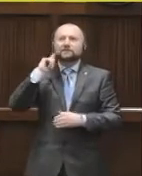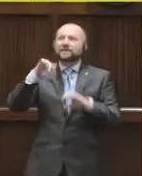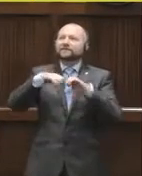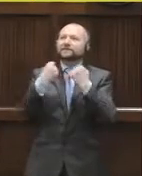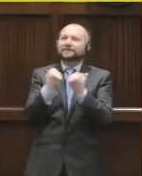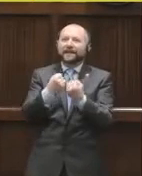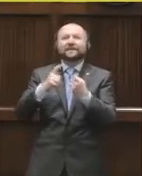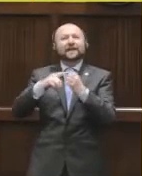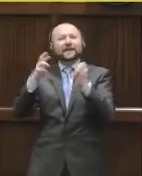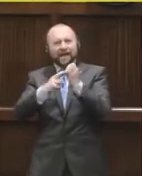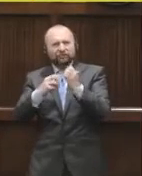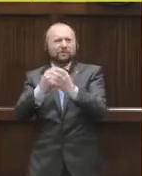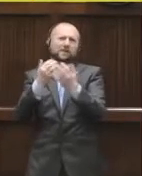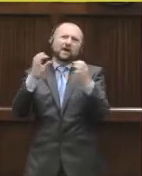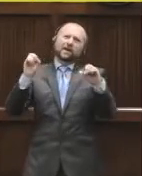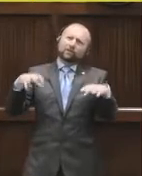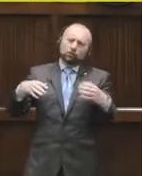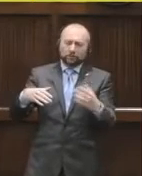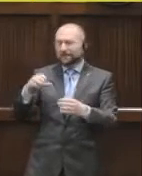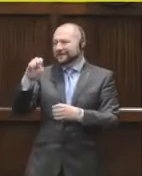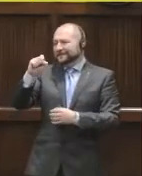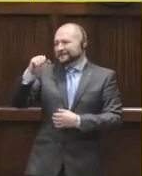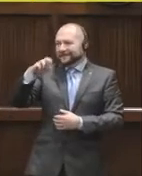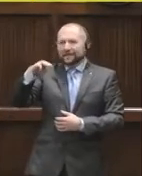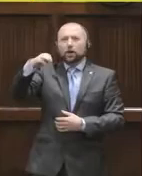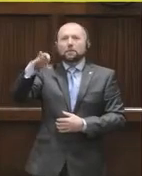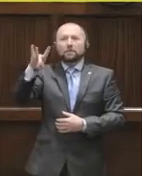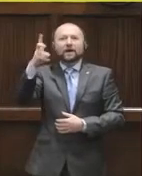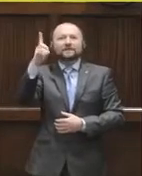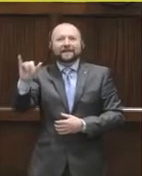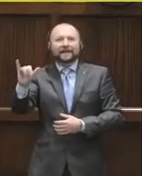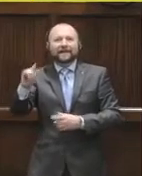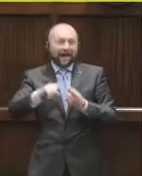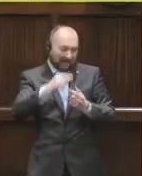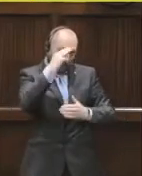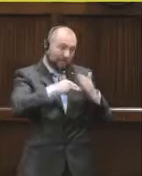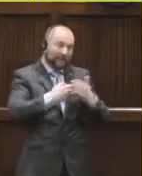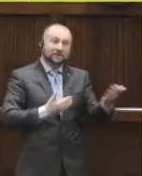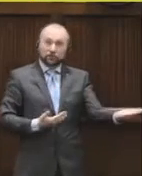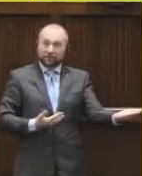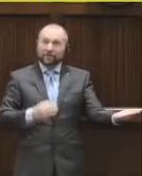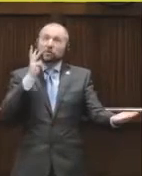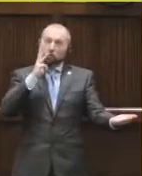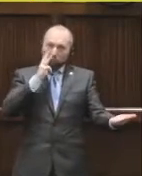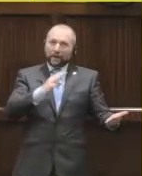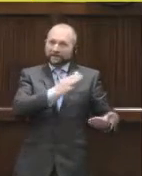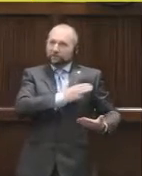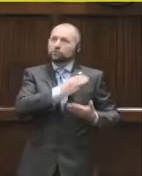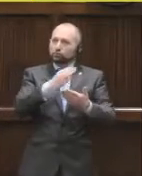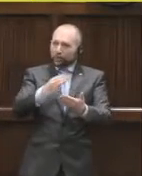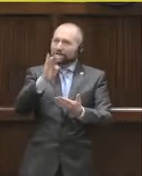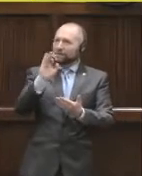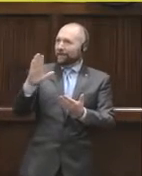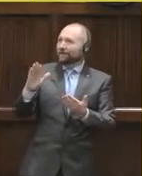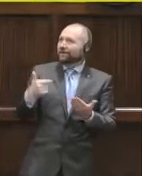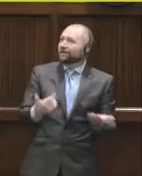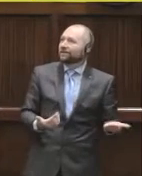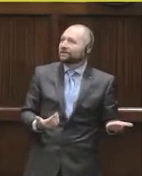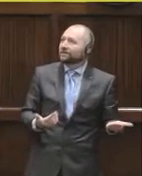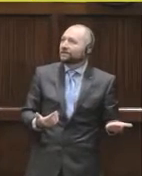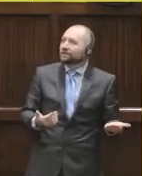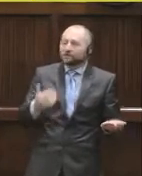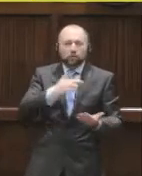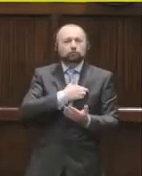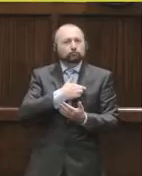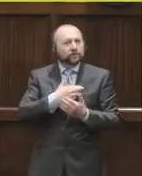Eddie Redmond and of course Senator Mark Daly and you, the Minister, for bringing the bill to where it is today. It really has